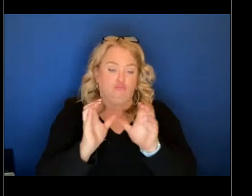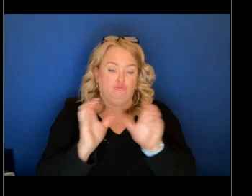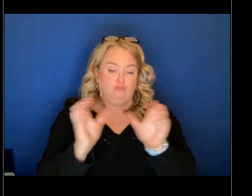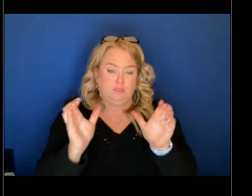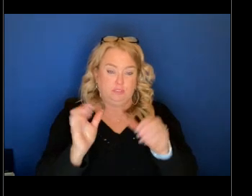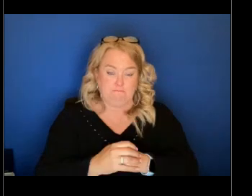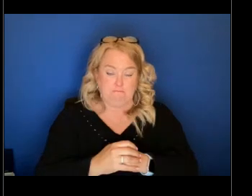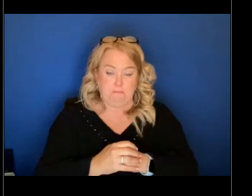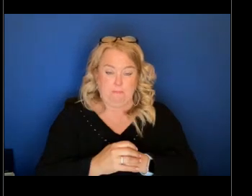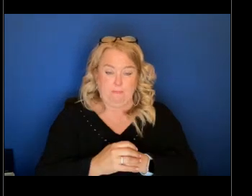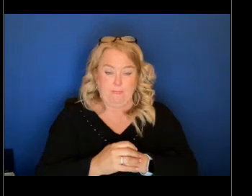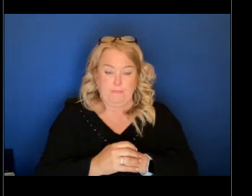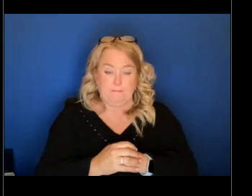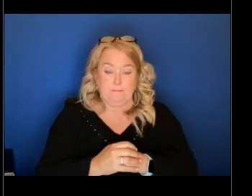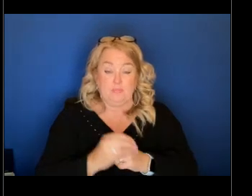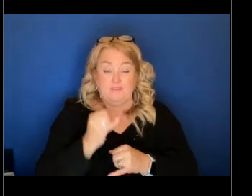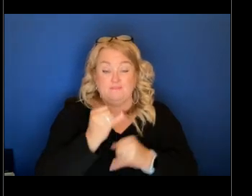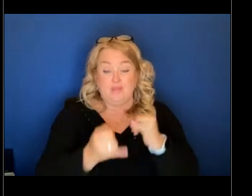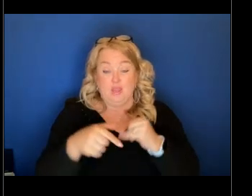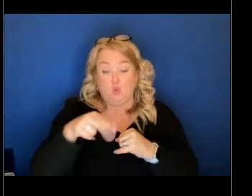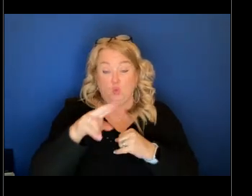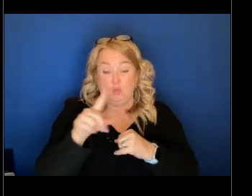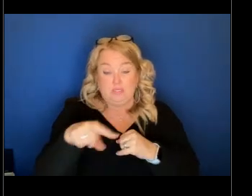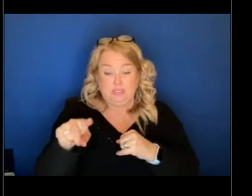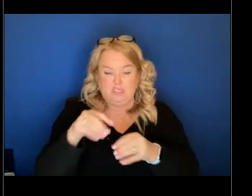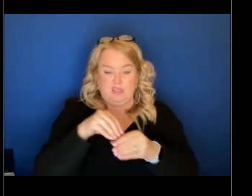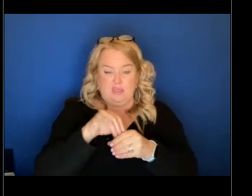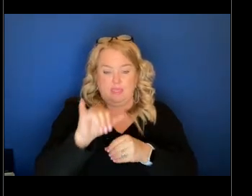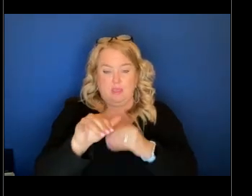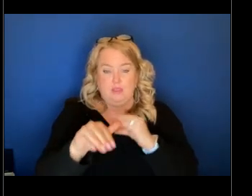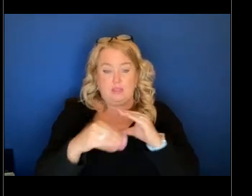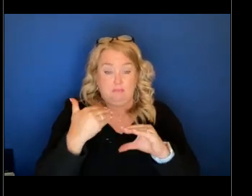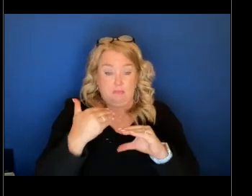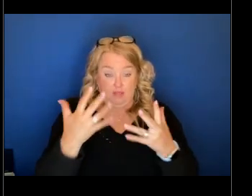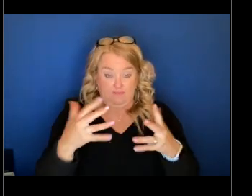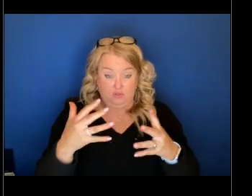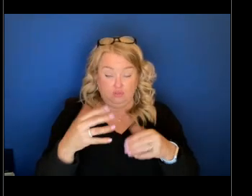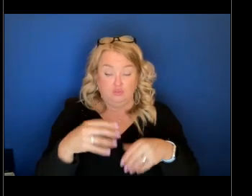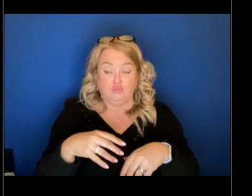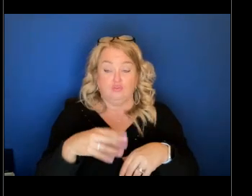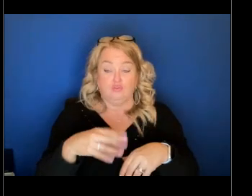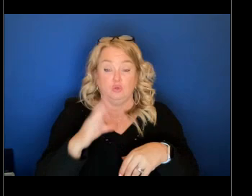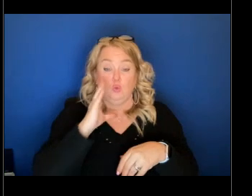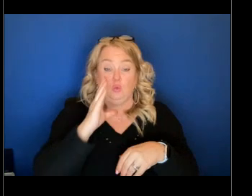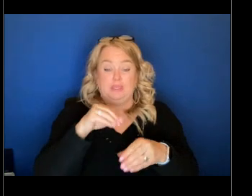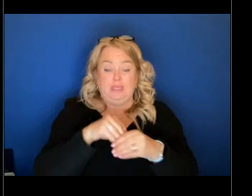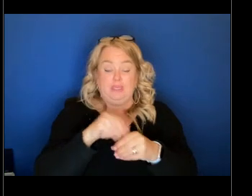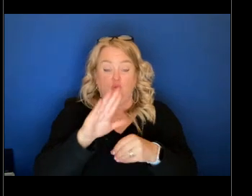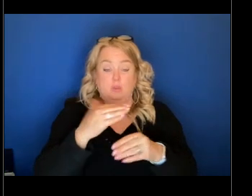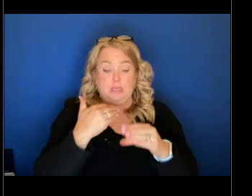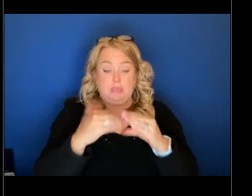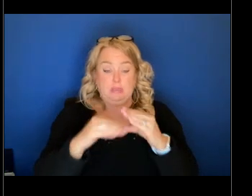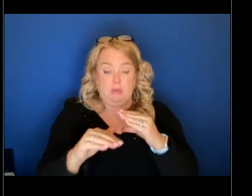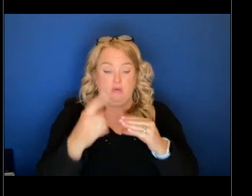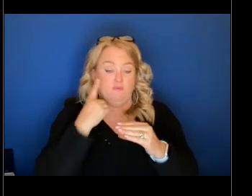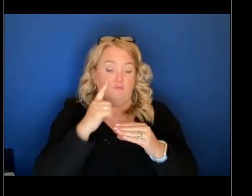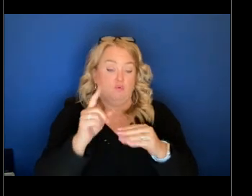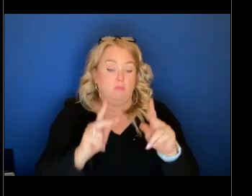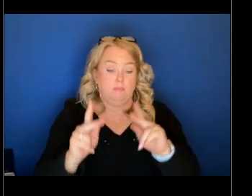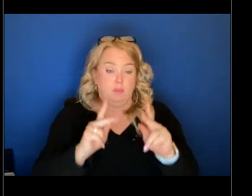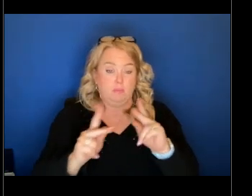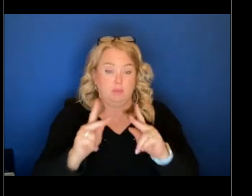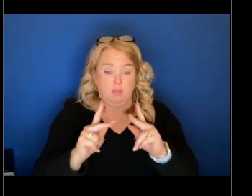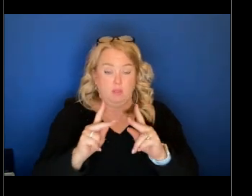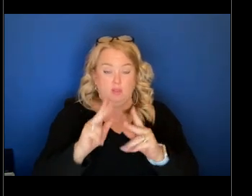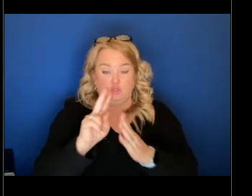certificate. The final quiz was in the reminder emails and will be in the email that comes to participants